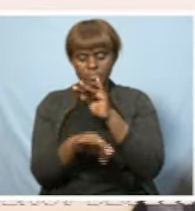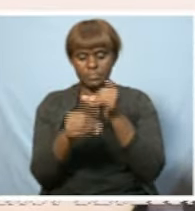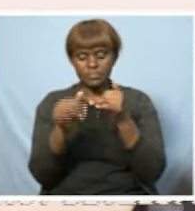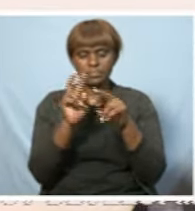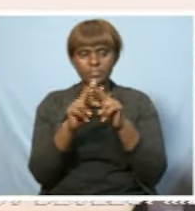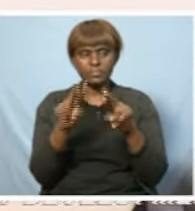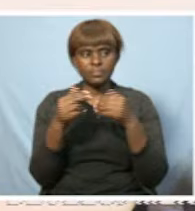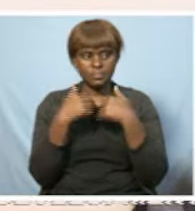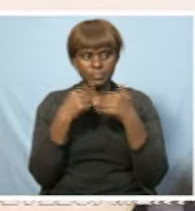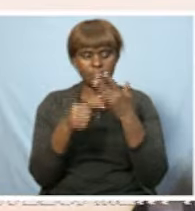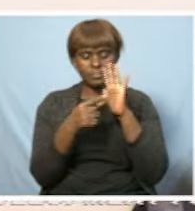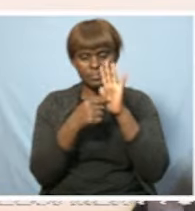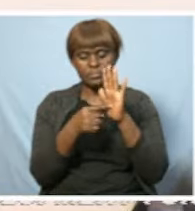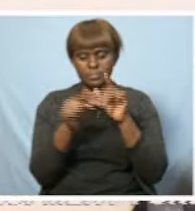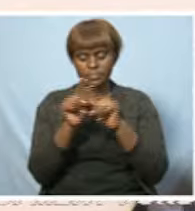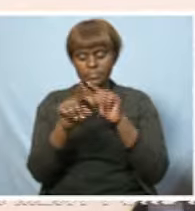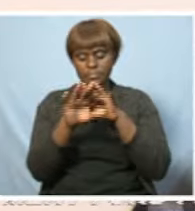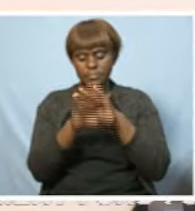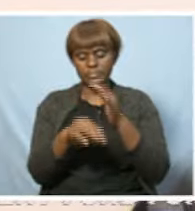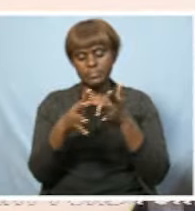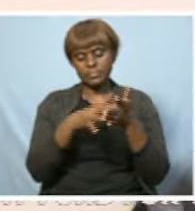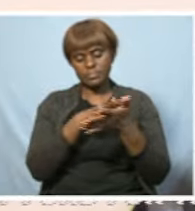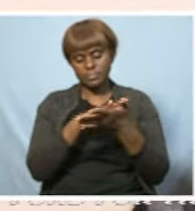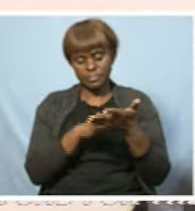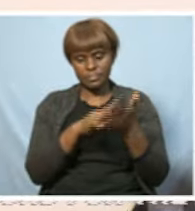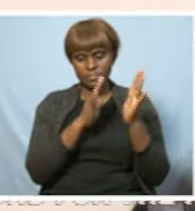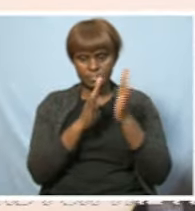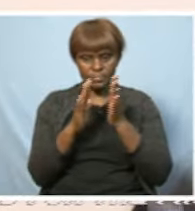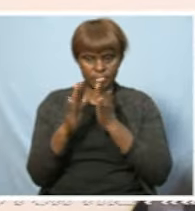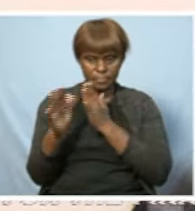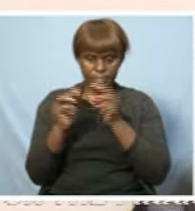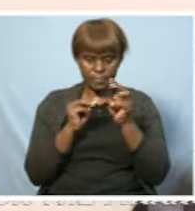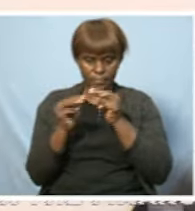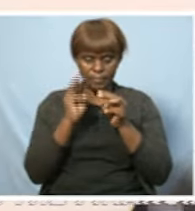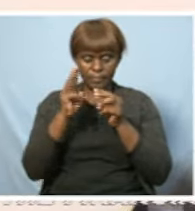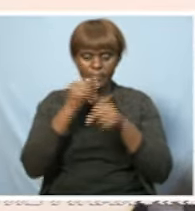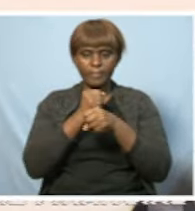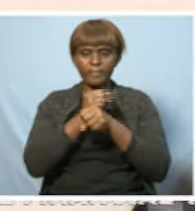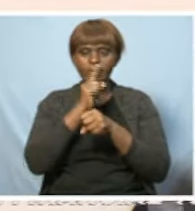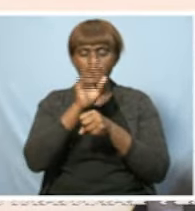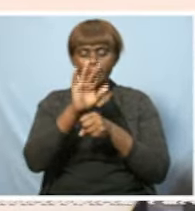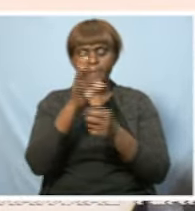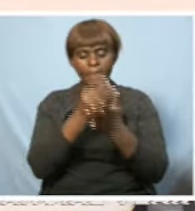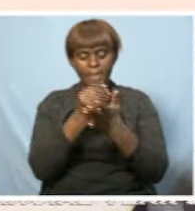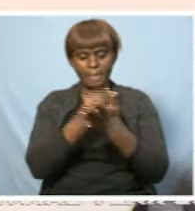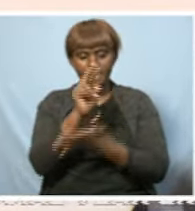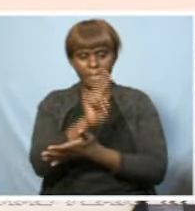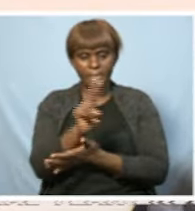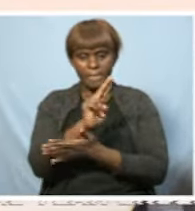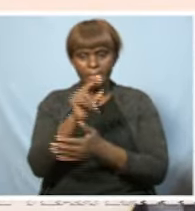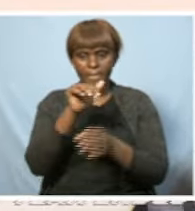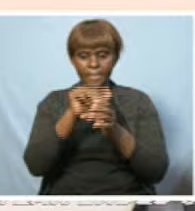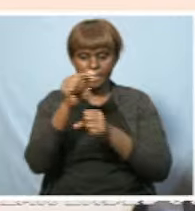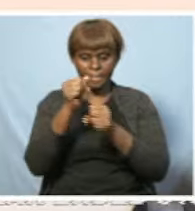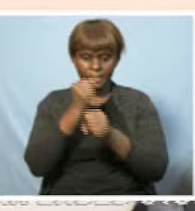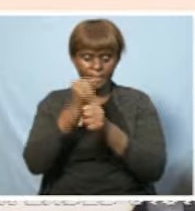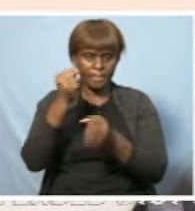we have shown that under the table. Remedial measure, management to ensure that funds are spent in the year they are allocated.